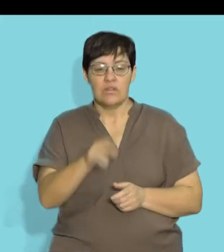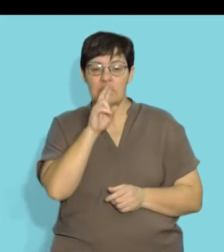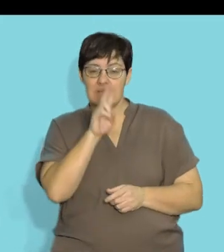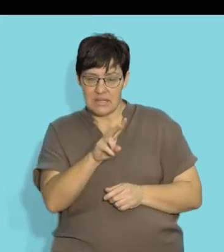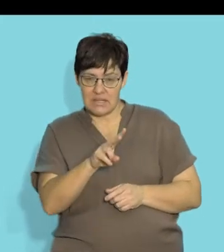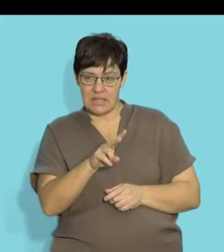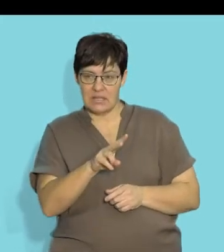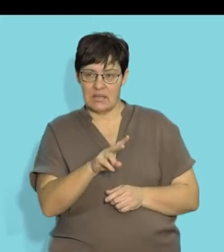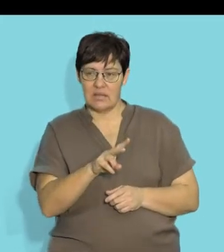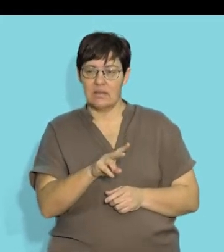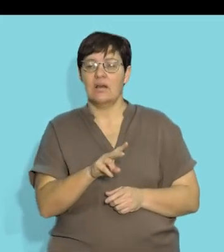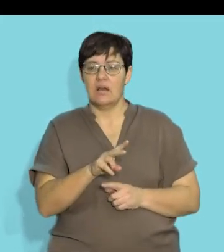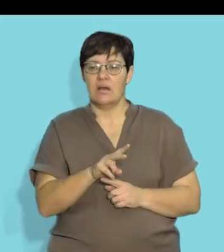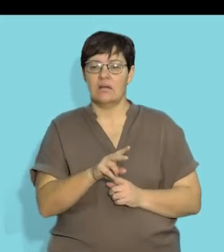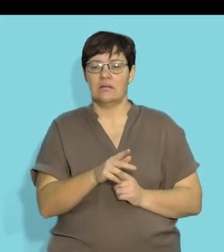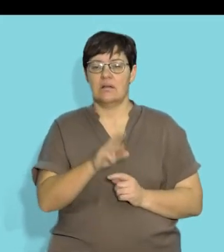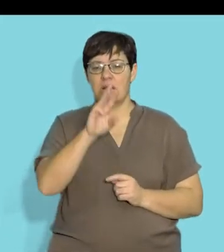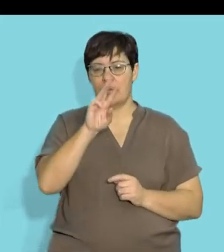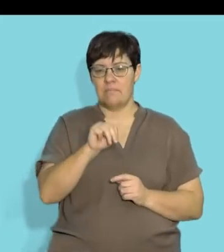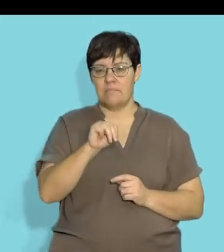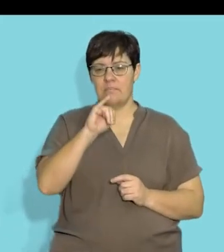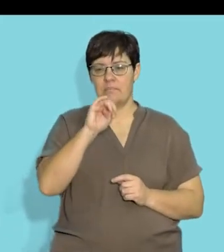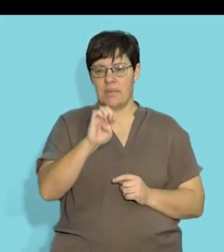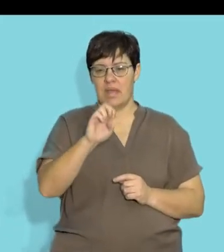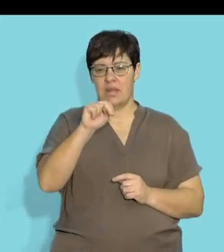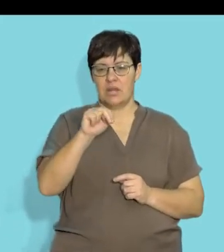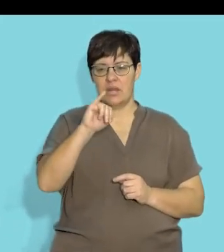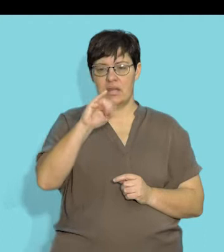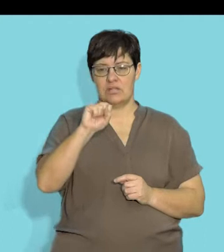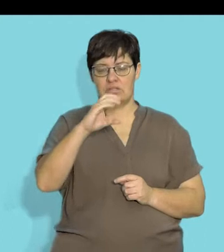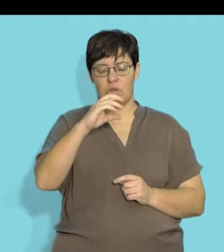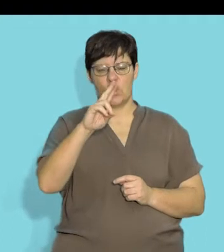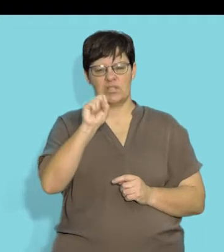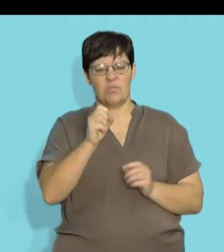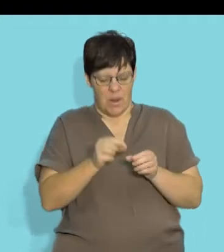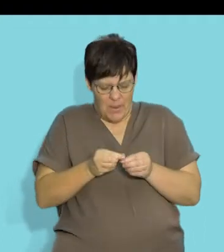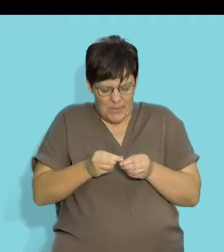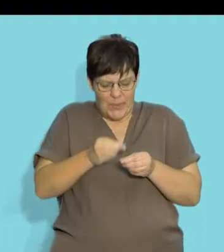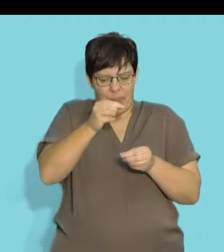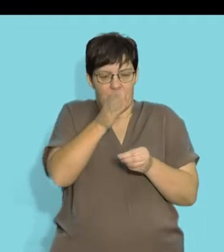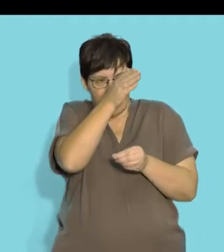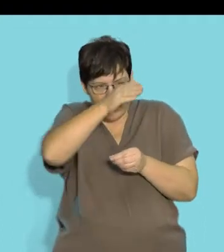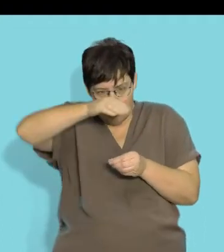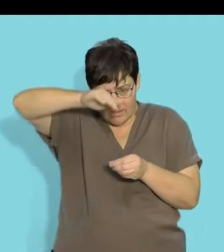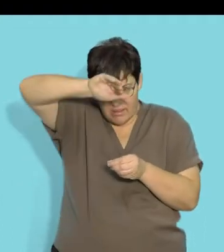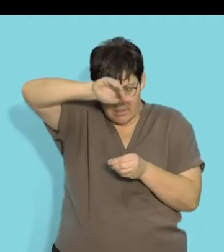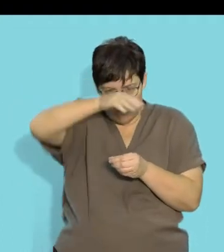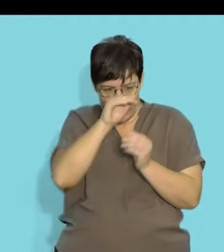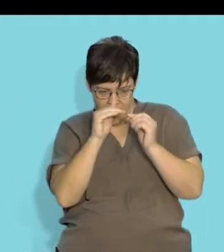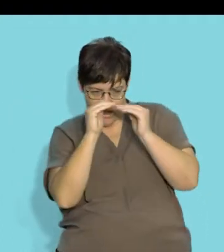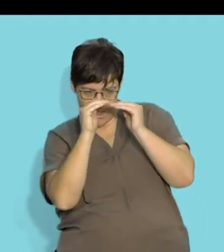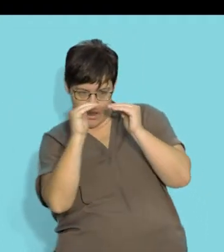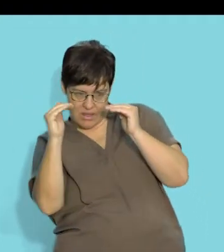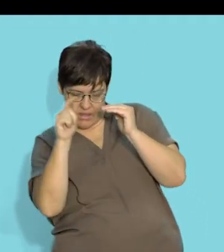important, you need to make sure that the bottom of the meniscus, so the meniscus is that curved, you know, part of the liquid